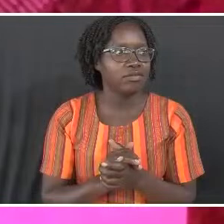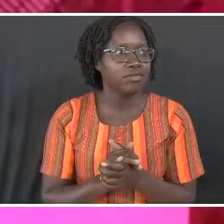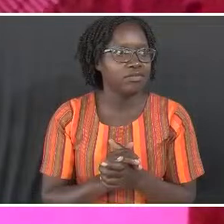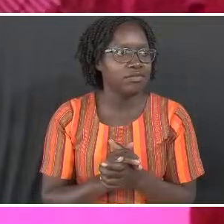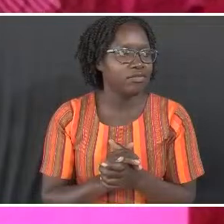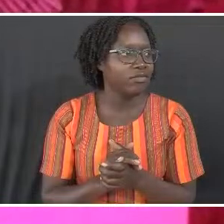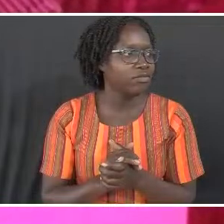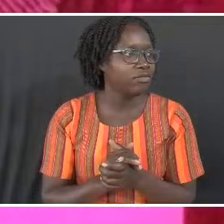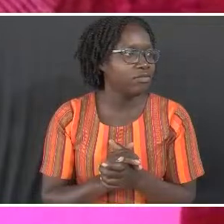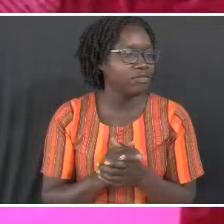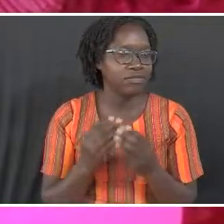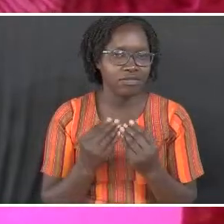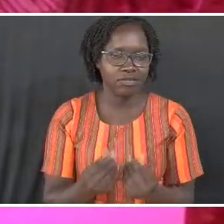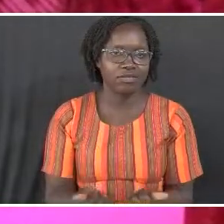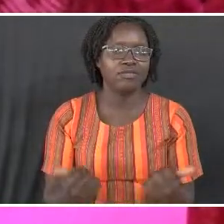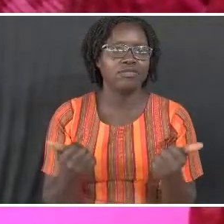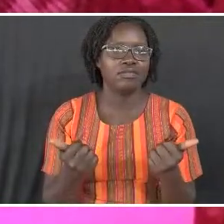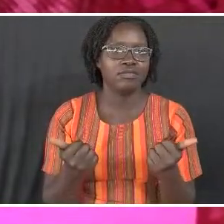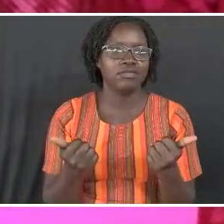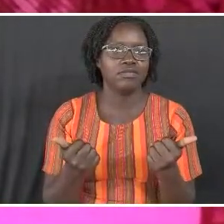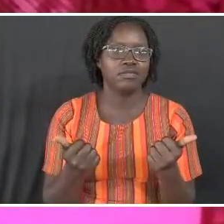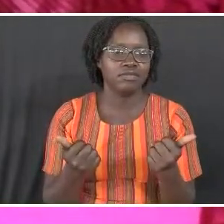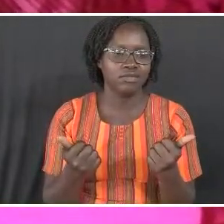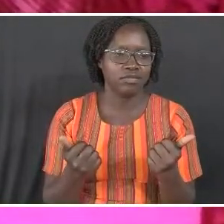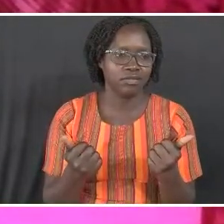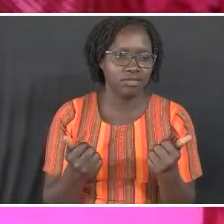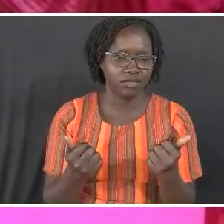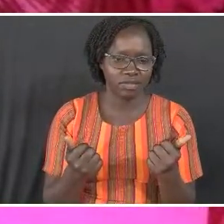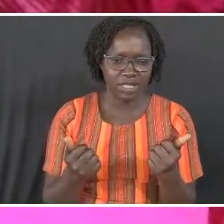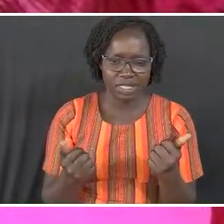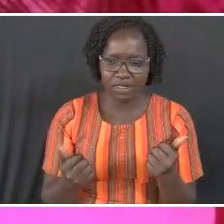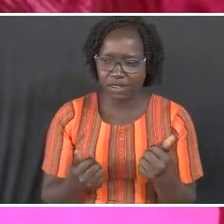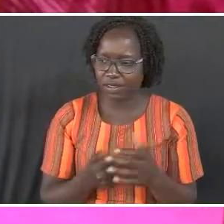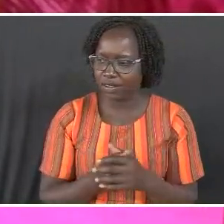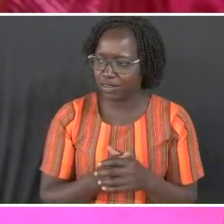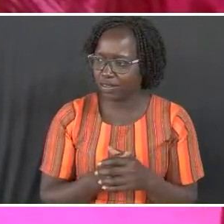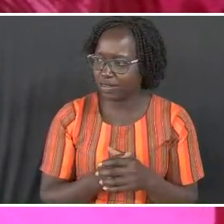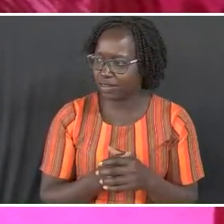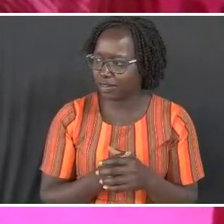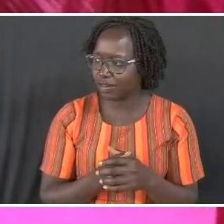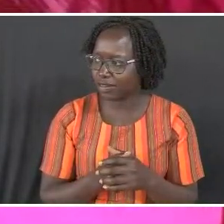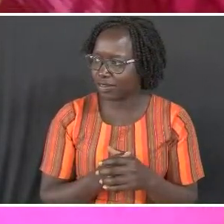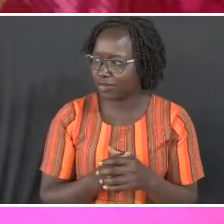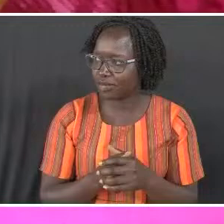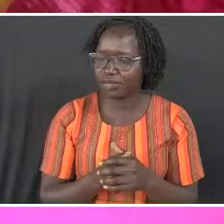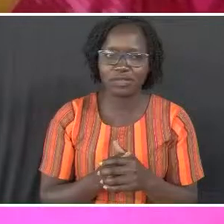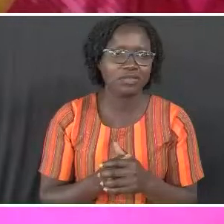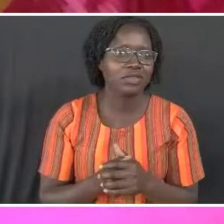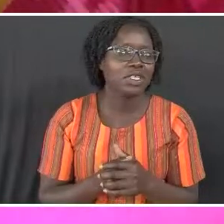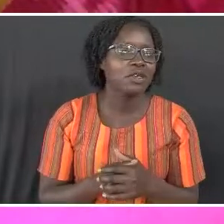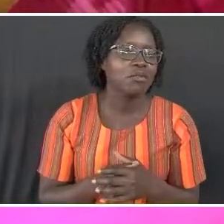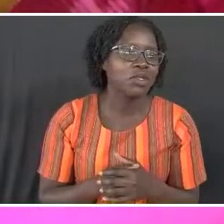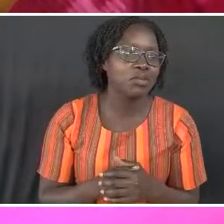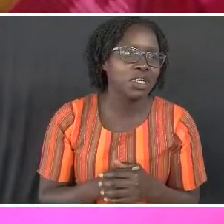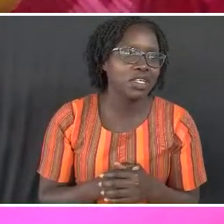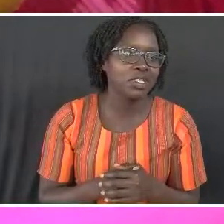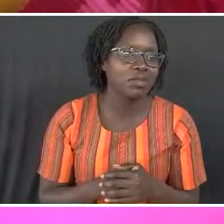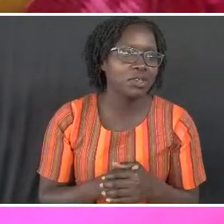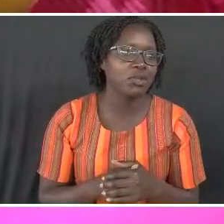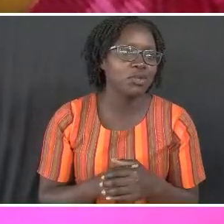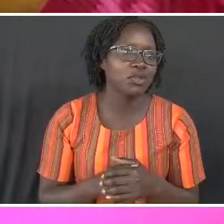motion, gently. And then also on the inner surface, you can also brush. Okay,